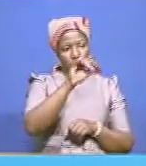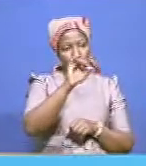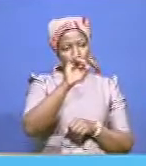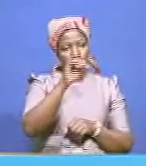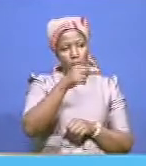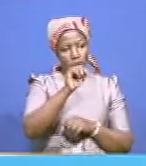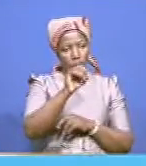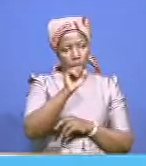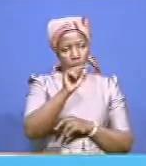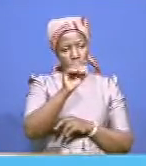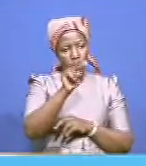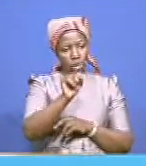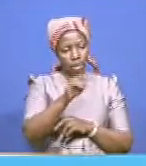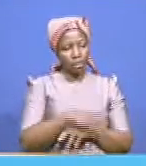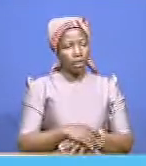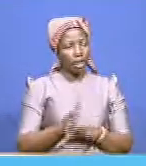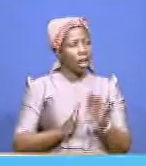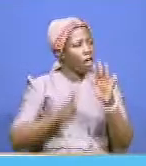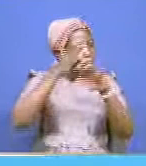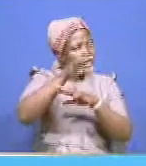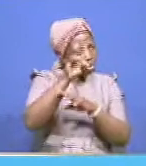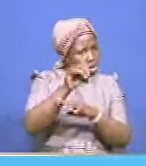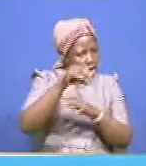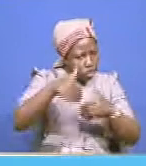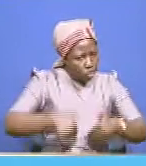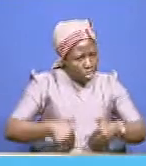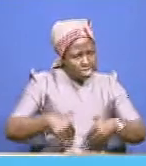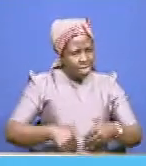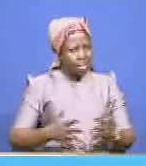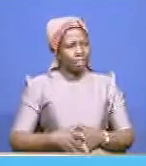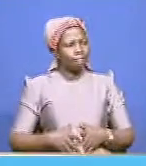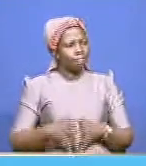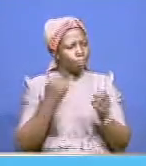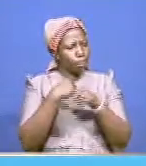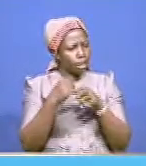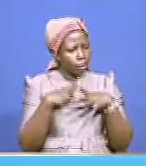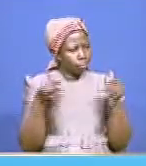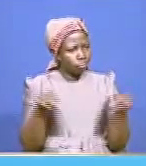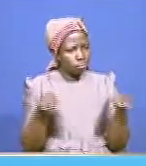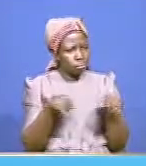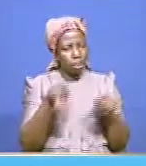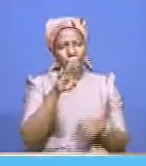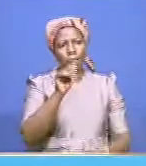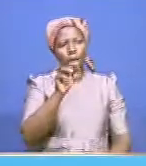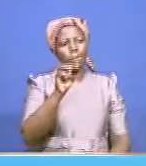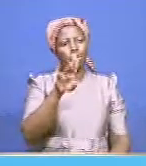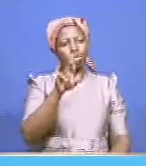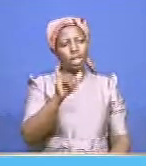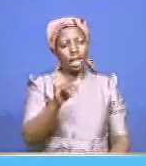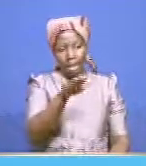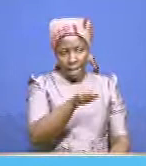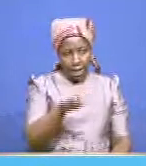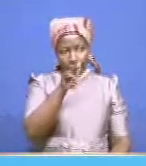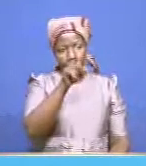that over 20 youths are terrorizing residents of Bamburi area, Kisauni constituency. We